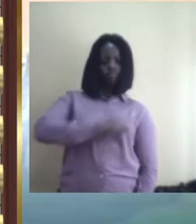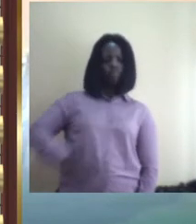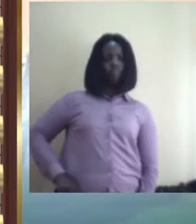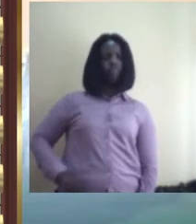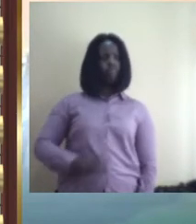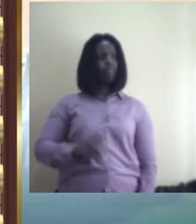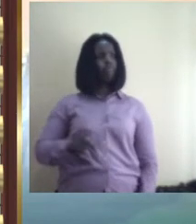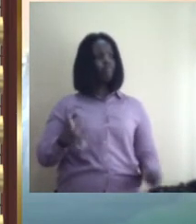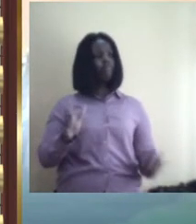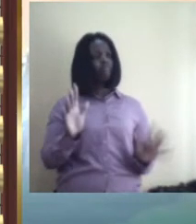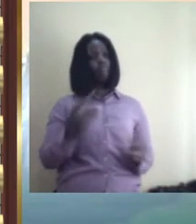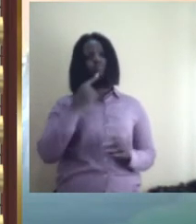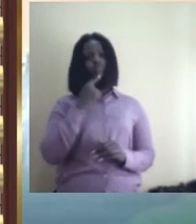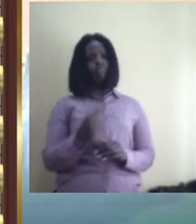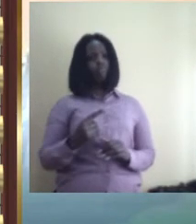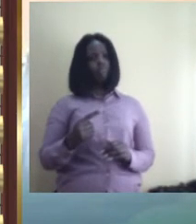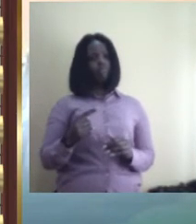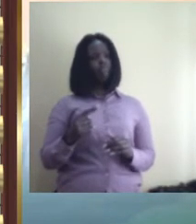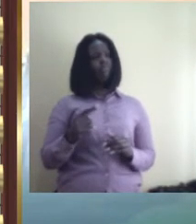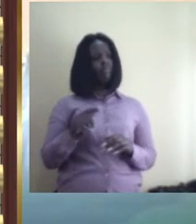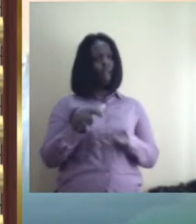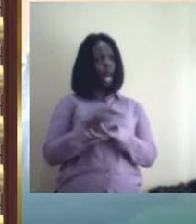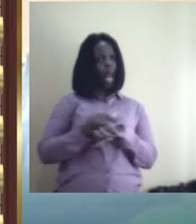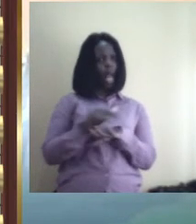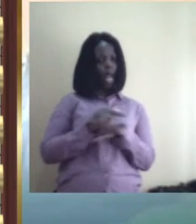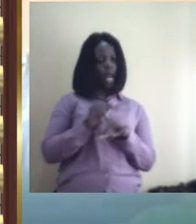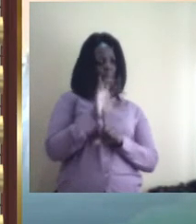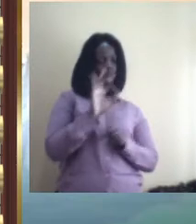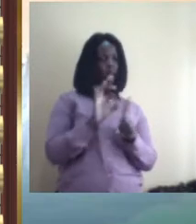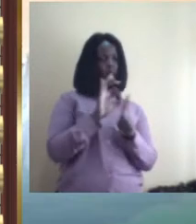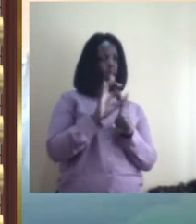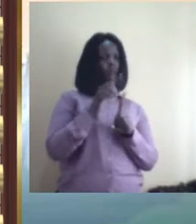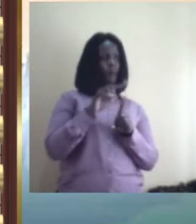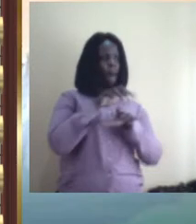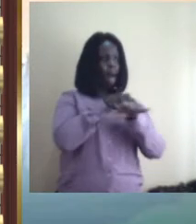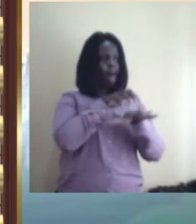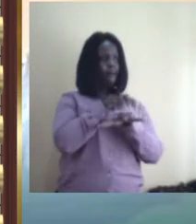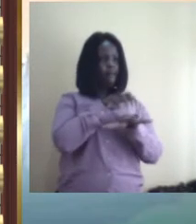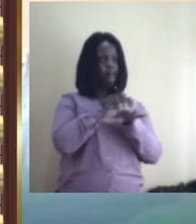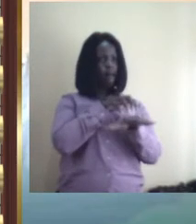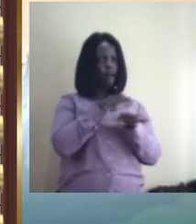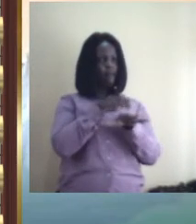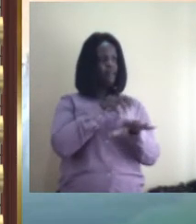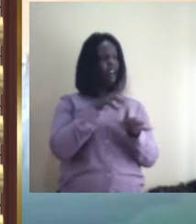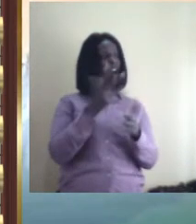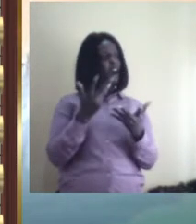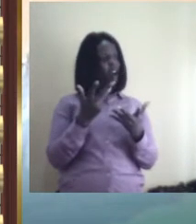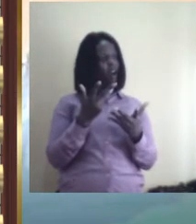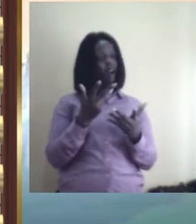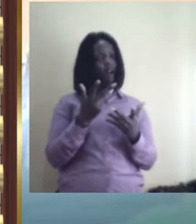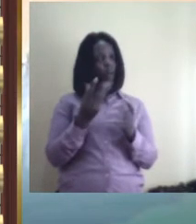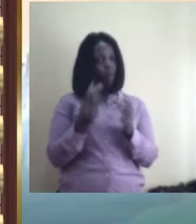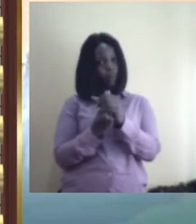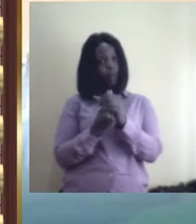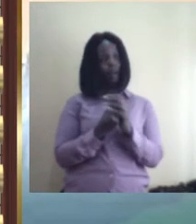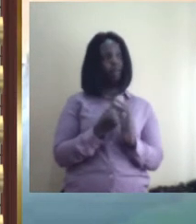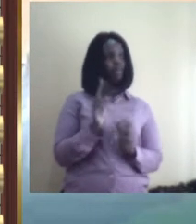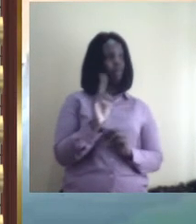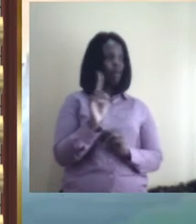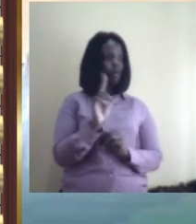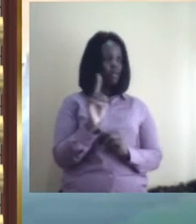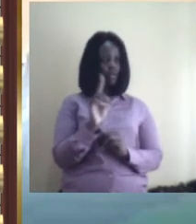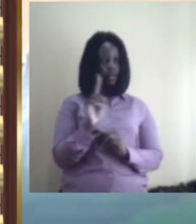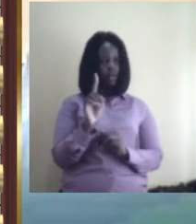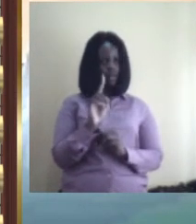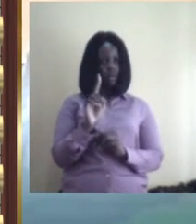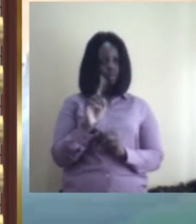released specific land for agricultural production accompanied by post-settlement